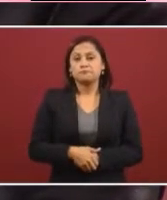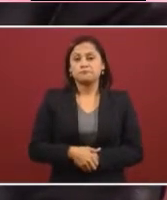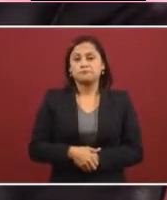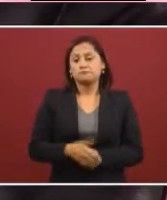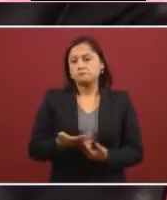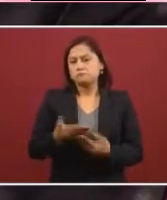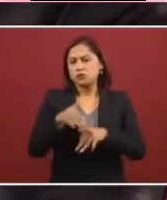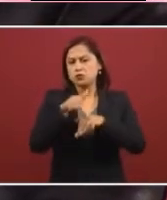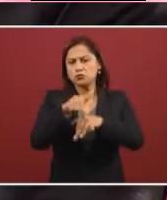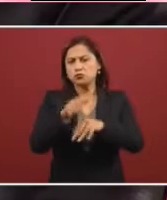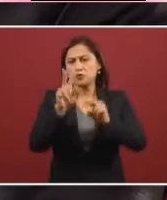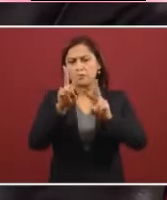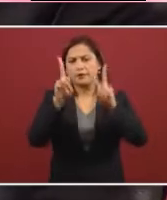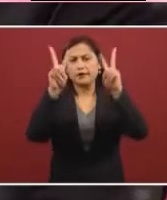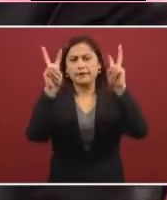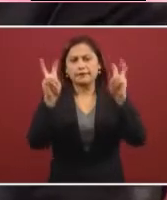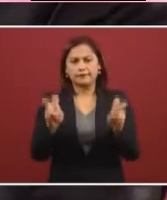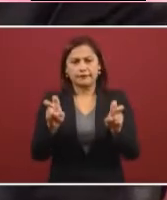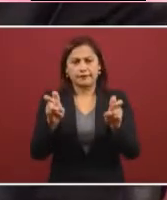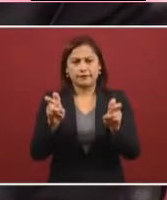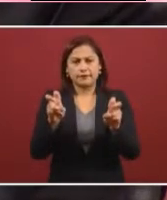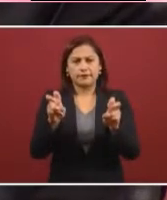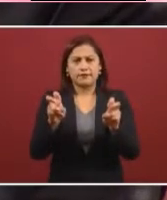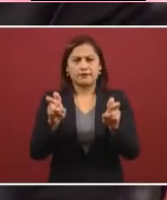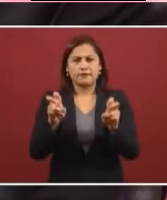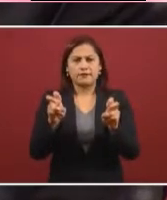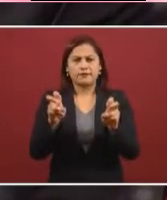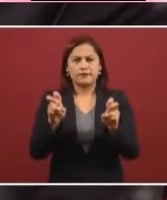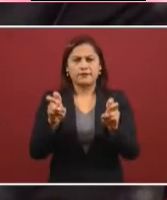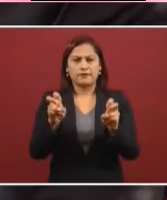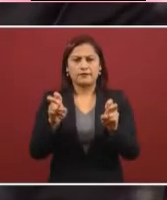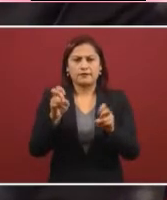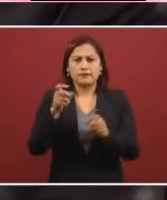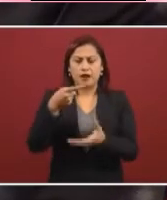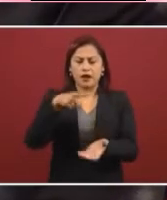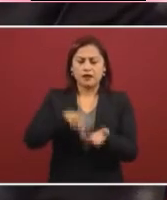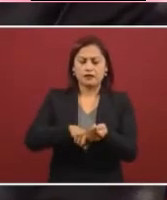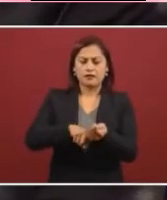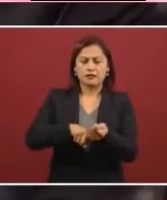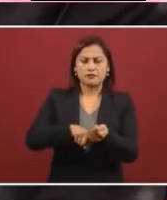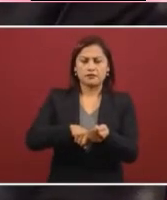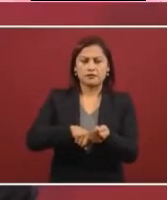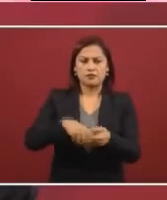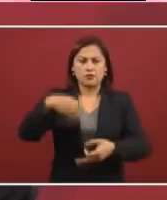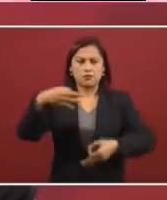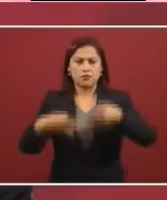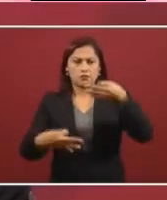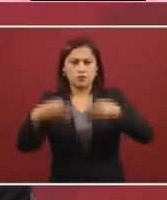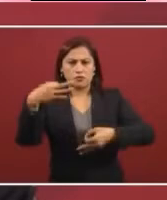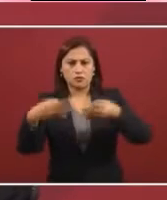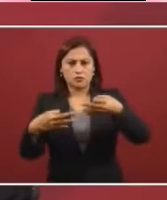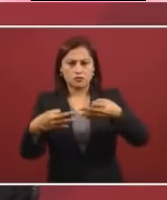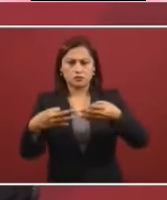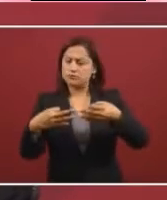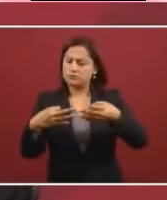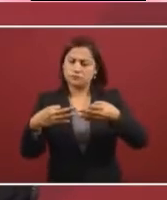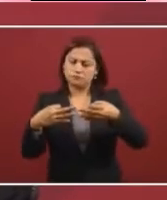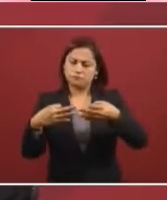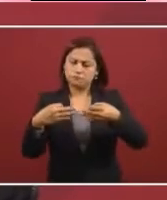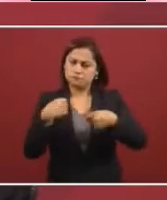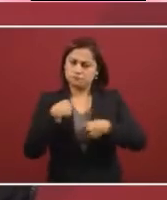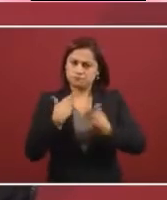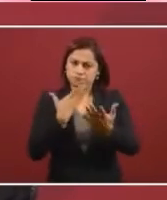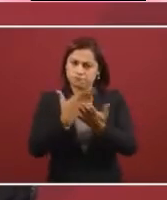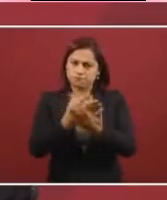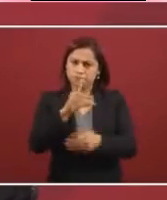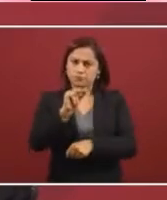In the matter of the functioning of the judicial power, which I could